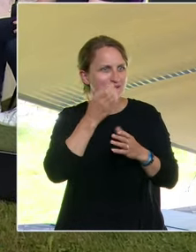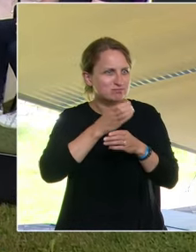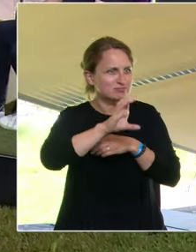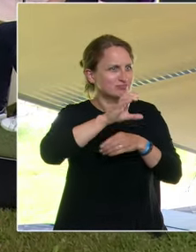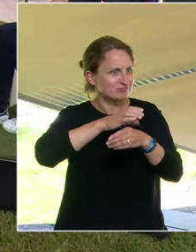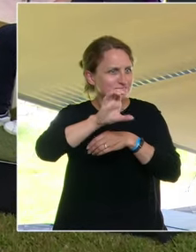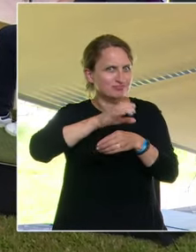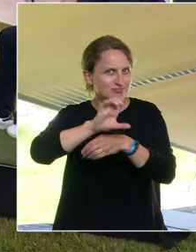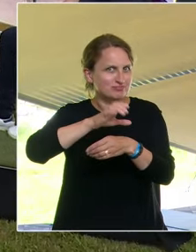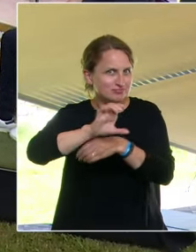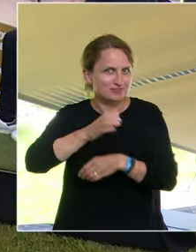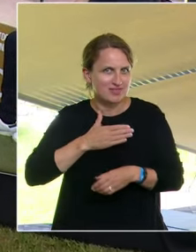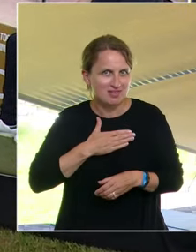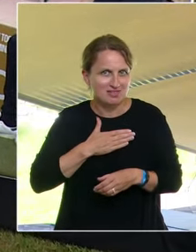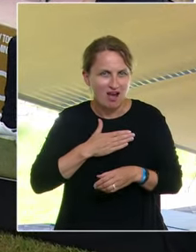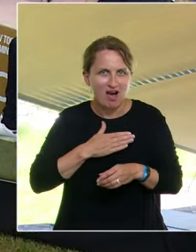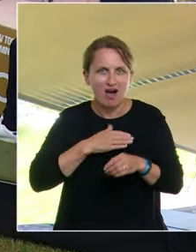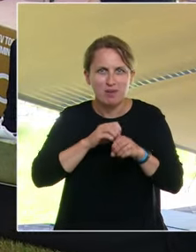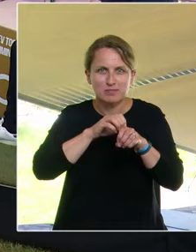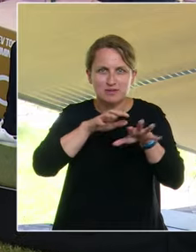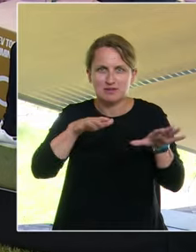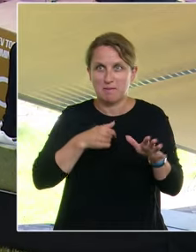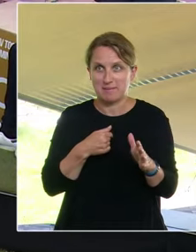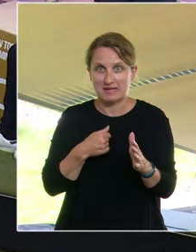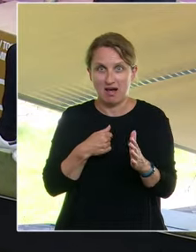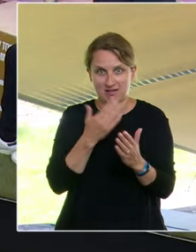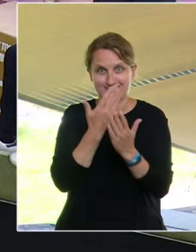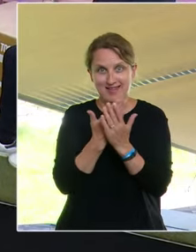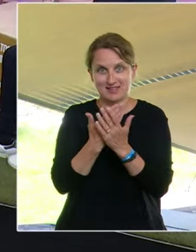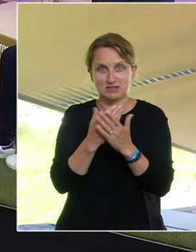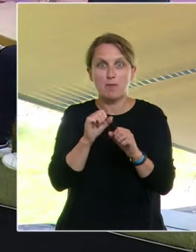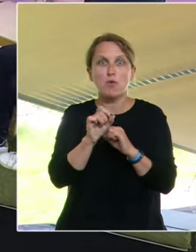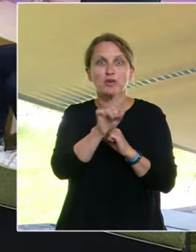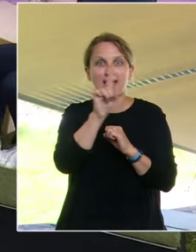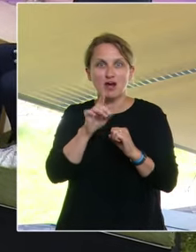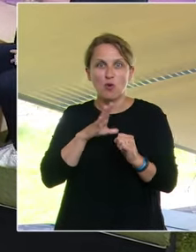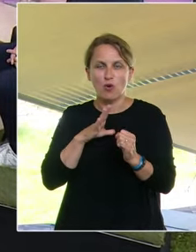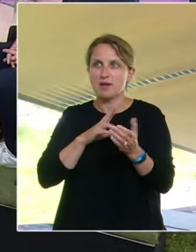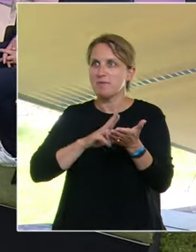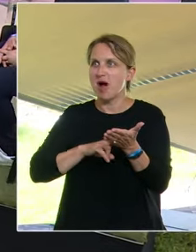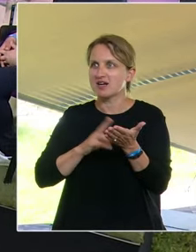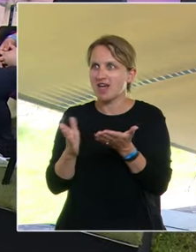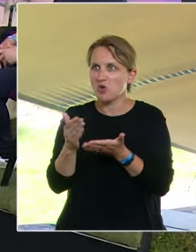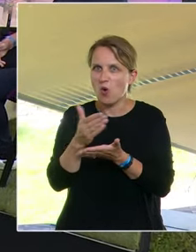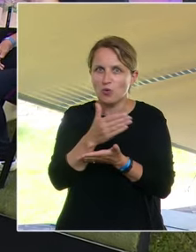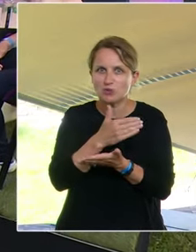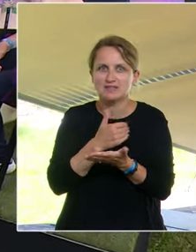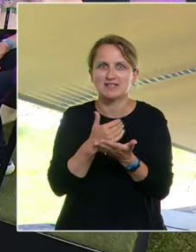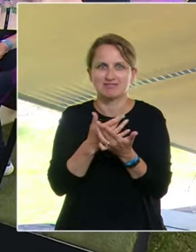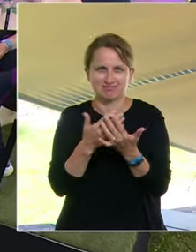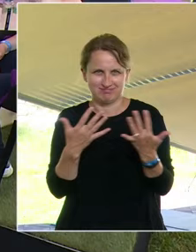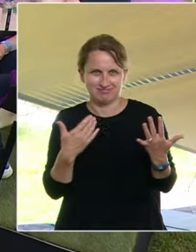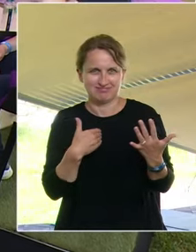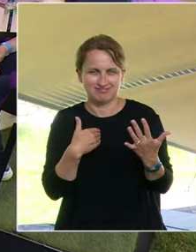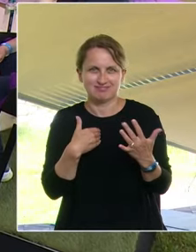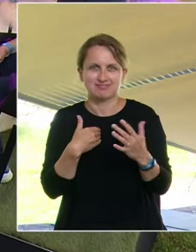world, and you were like amassing these things. I used to collect stamps and stuff like that as well, you know. But then you have this one thing that's just like you remember, and then eventually